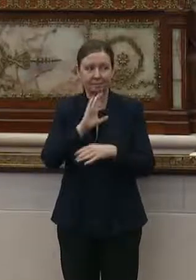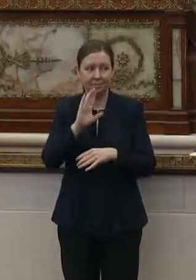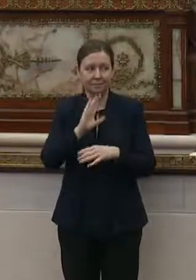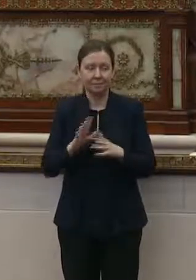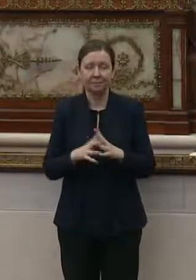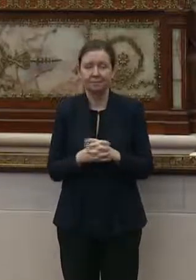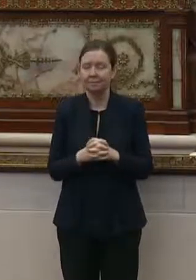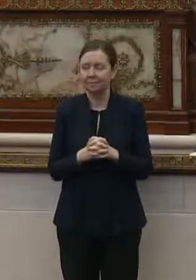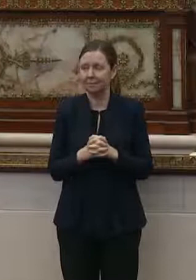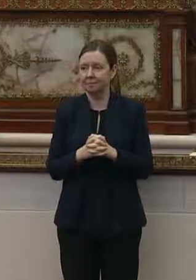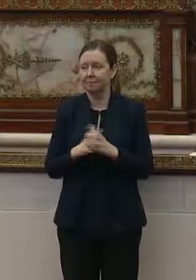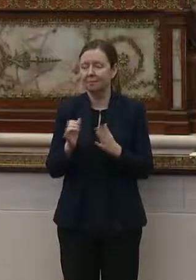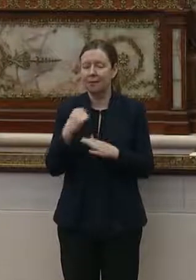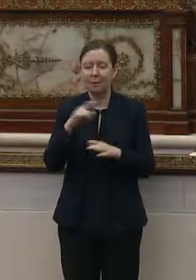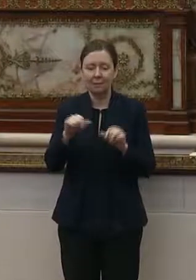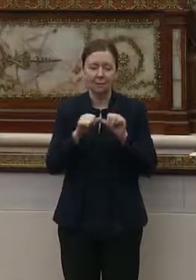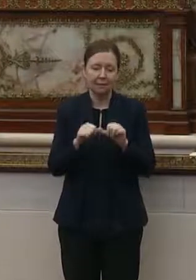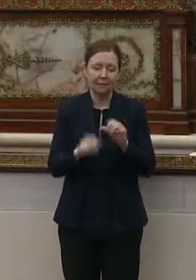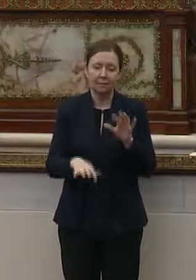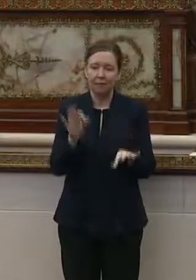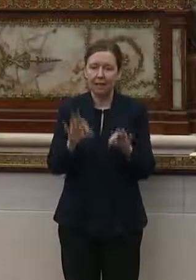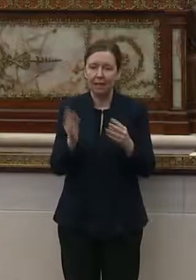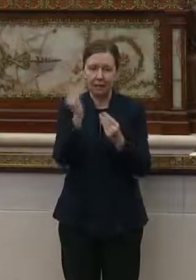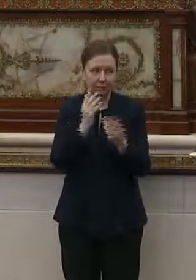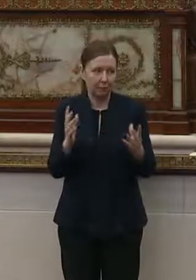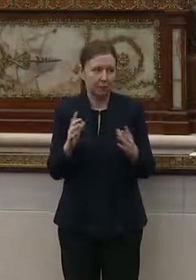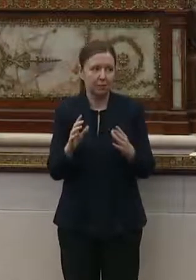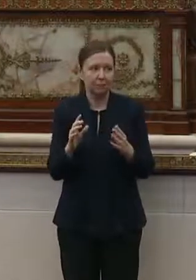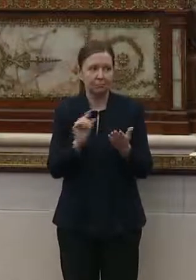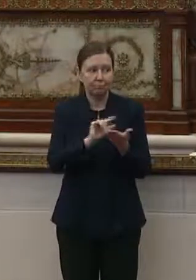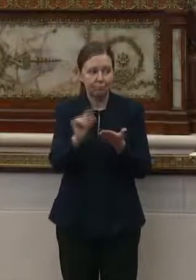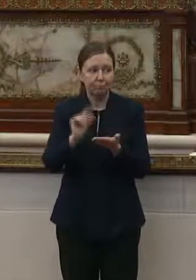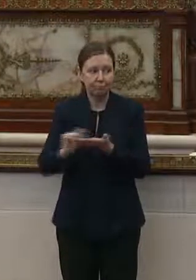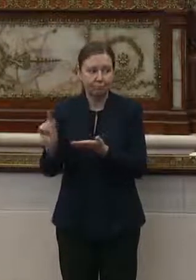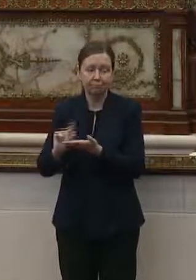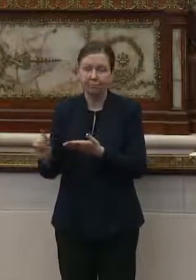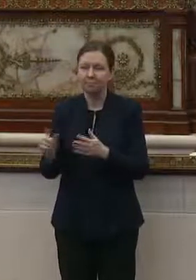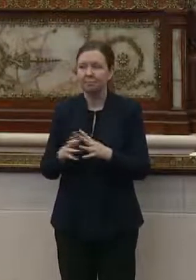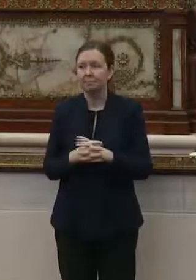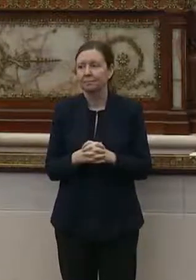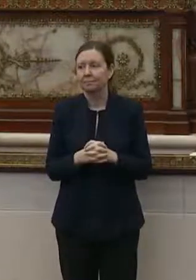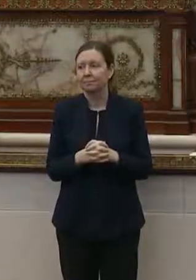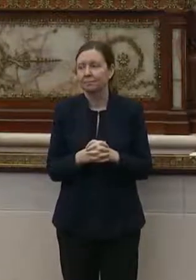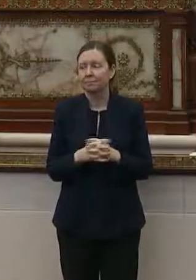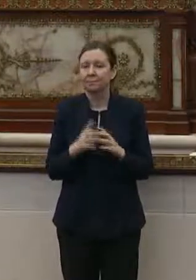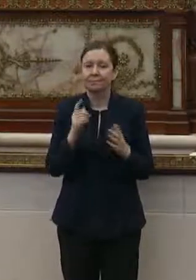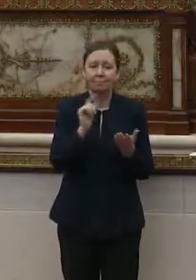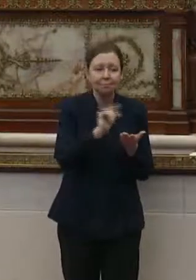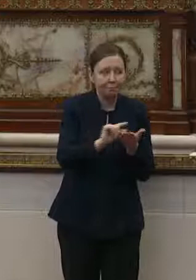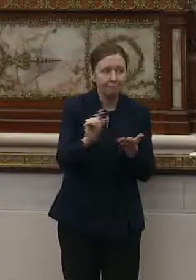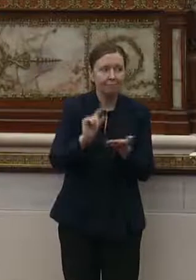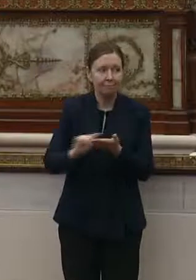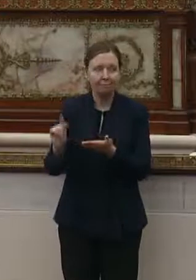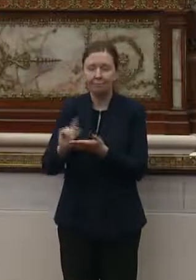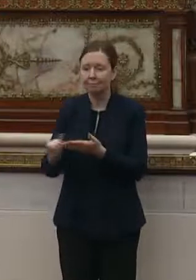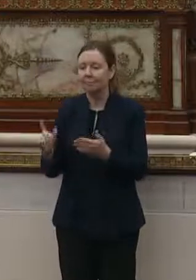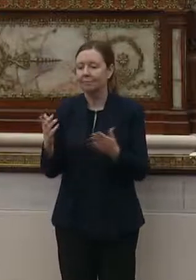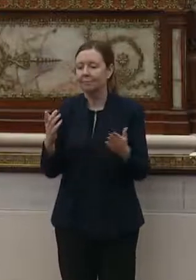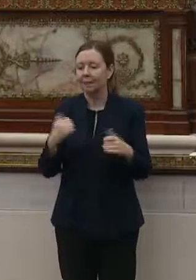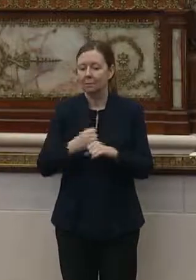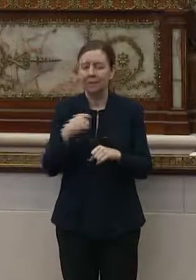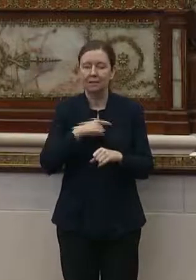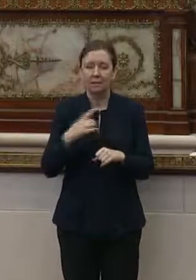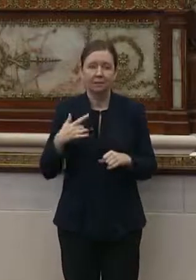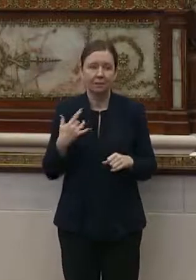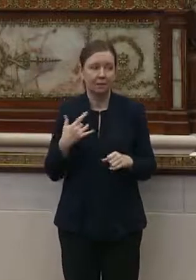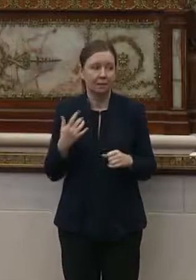frustrating that we have to keep finding out information, bits of information, a little bit here and a little bit there. It makes us feel,